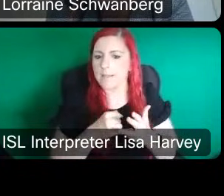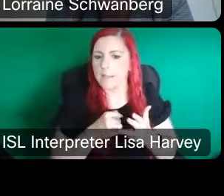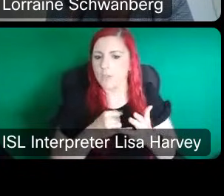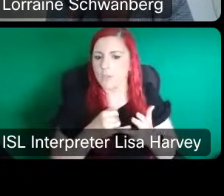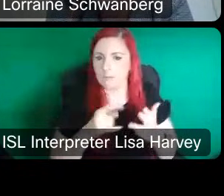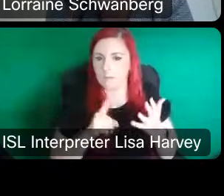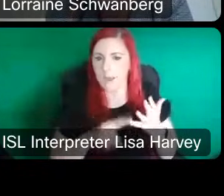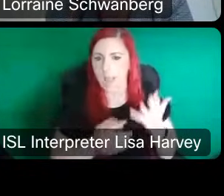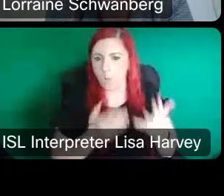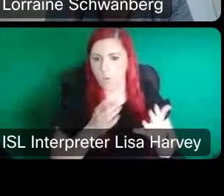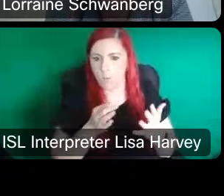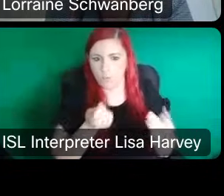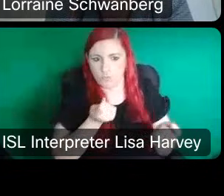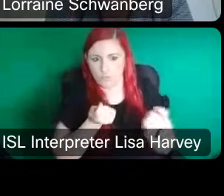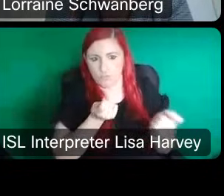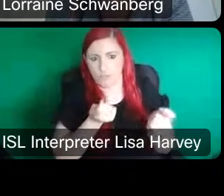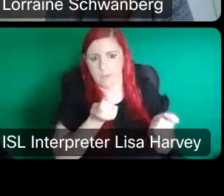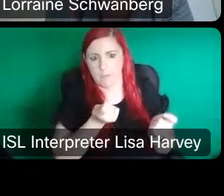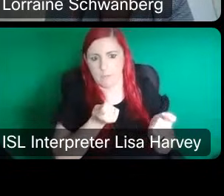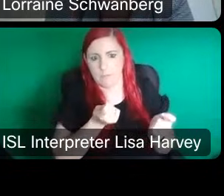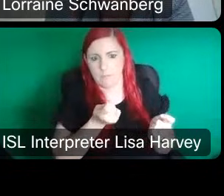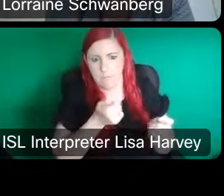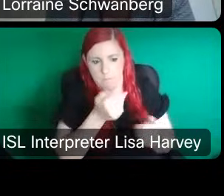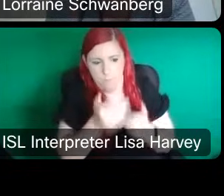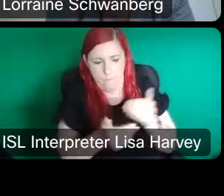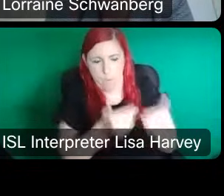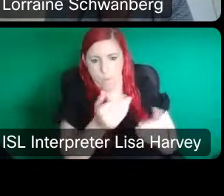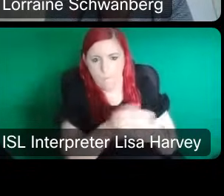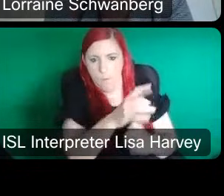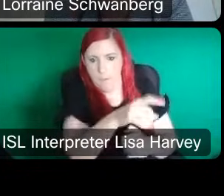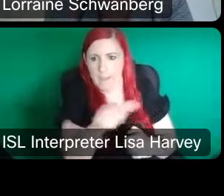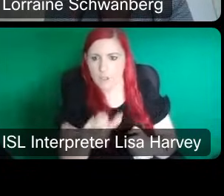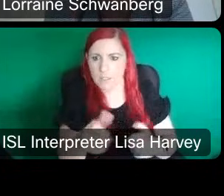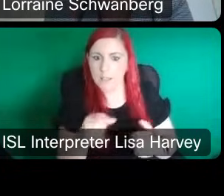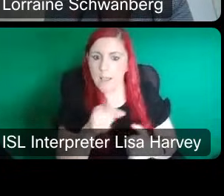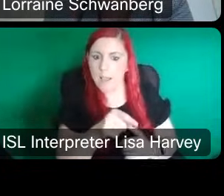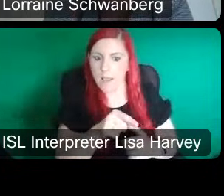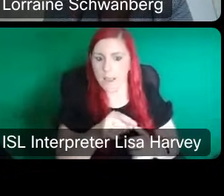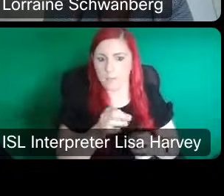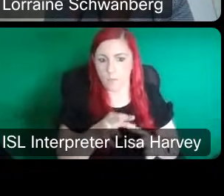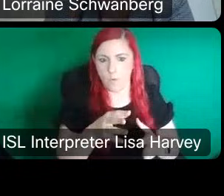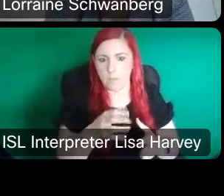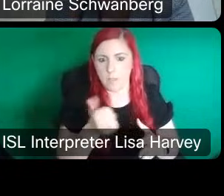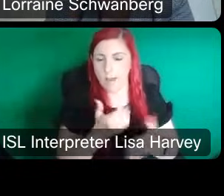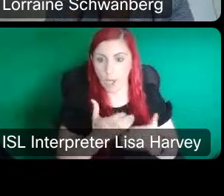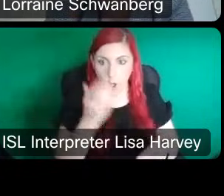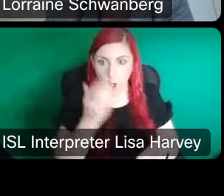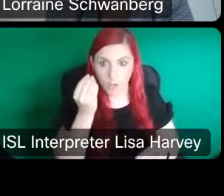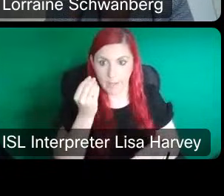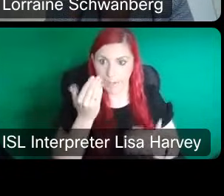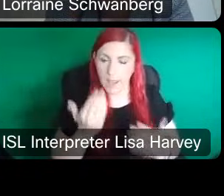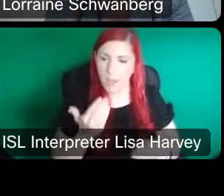treatment going to be for the patients? And is there any learning at any point? So some very,